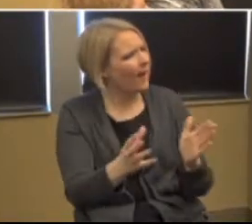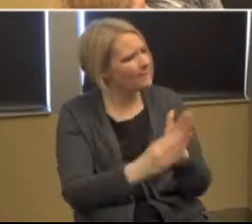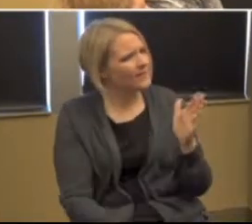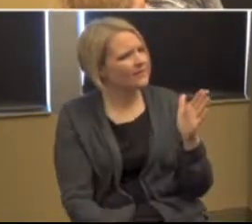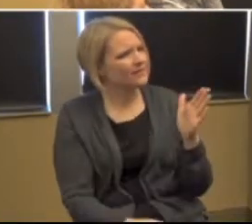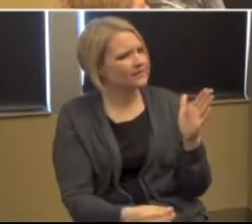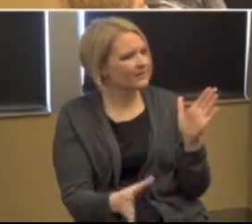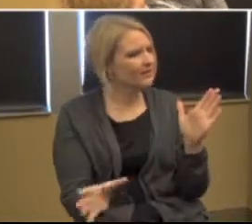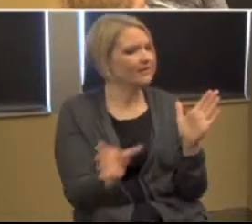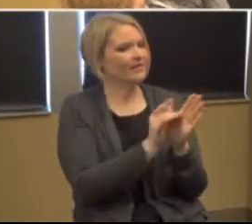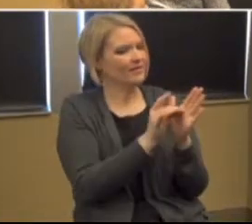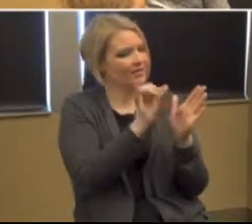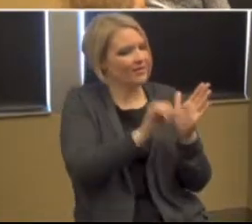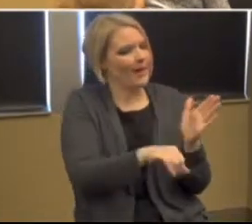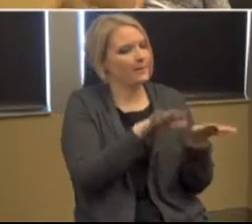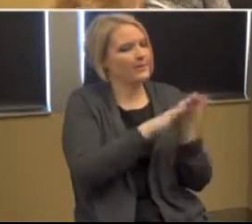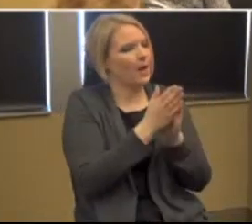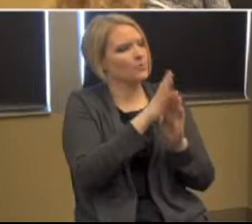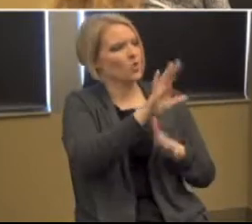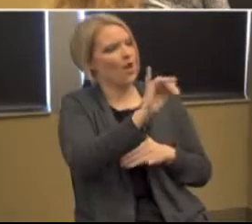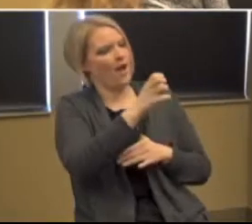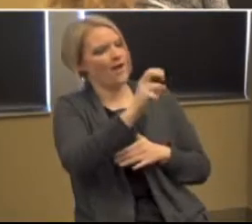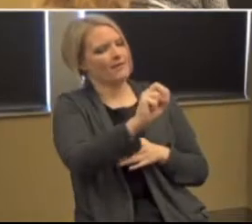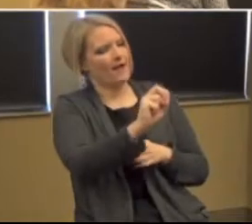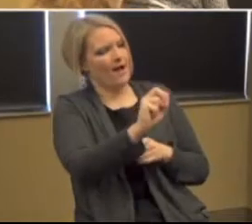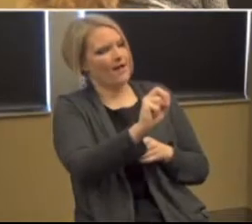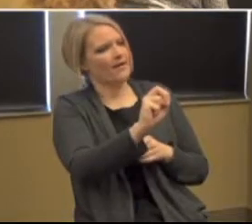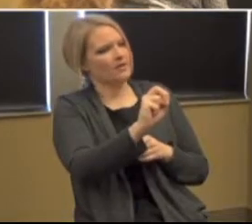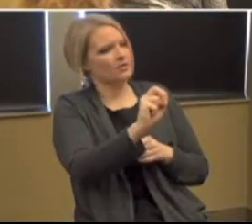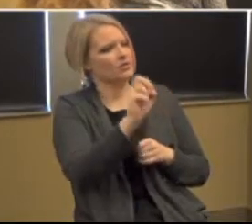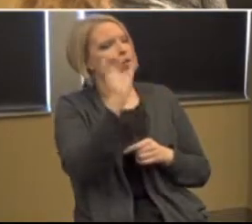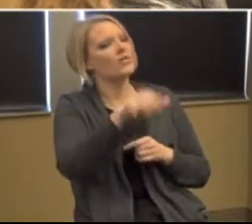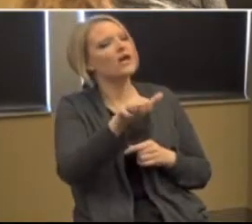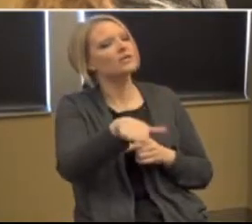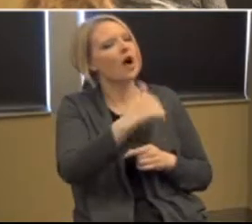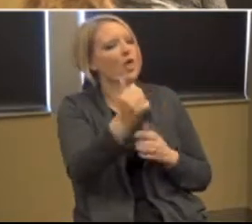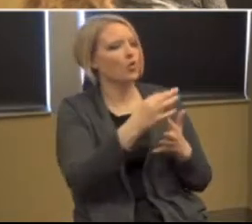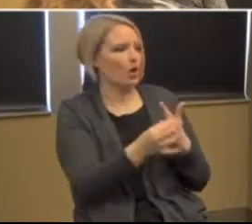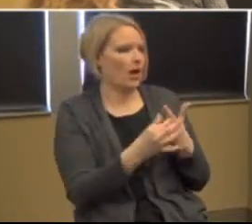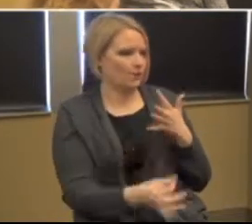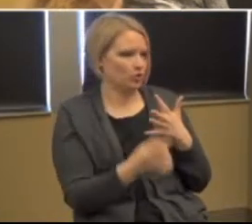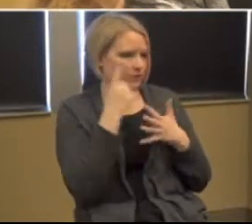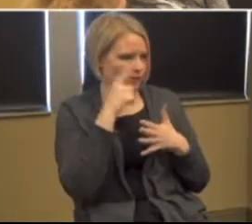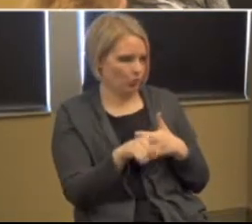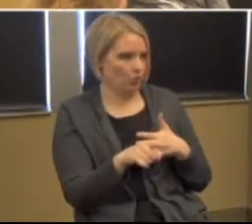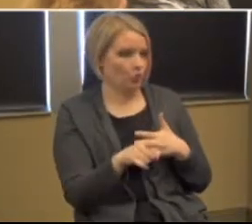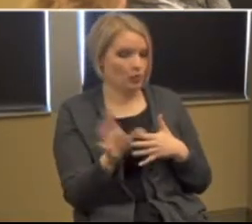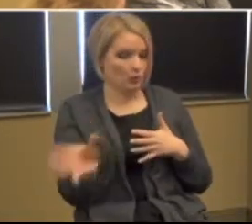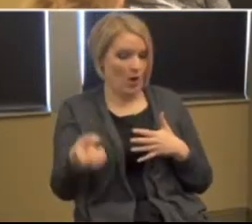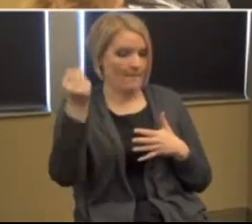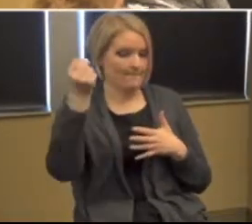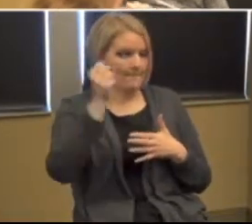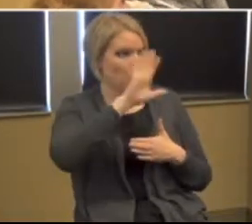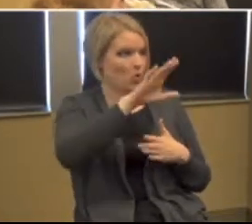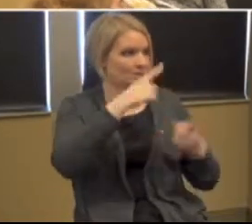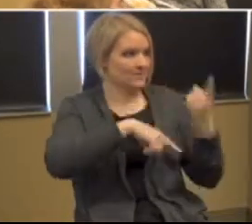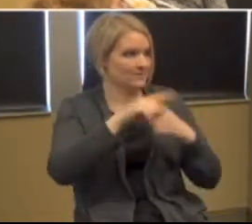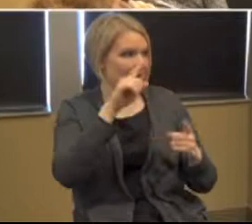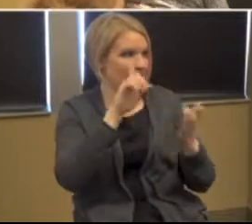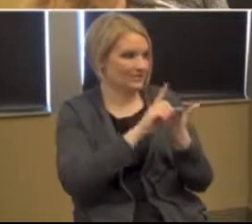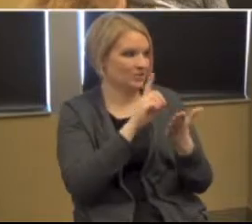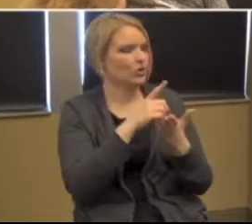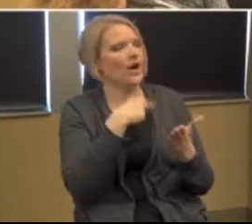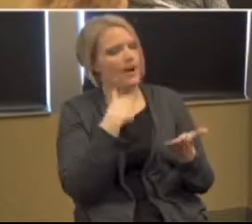Attach that as your icon. And so these are just another option for you, is grab your sign dictionaries. I brought them